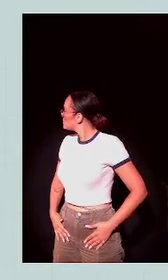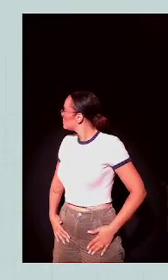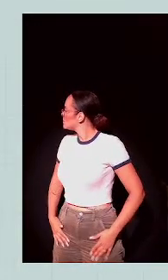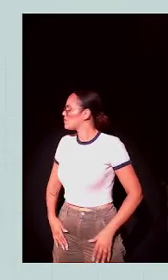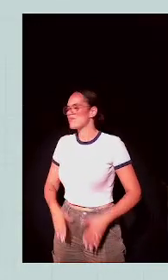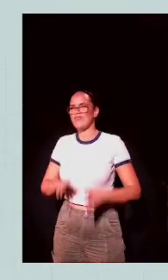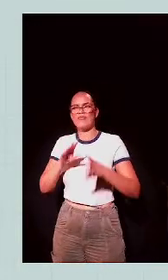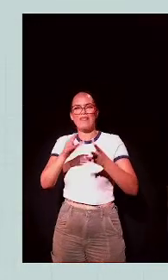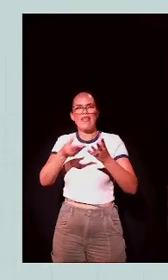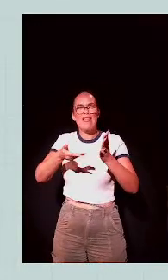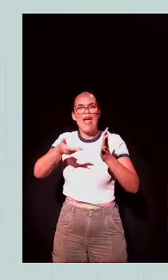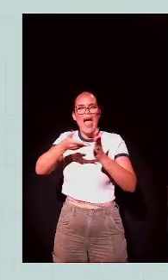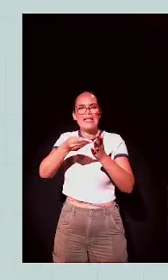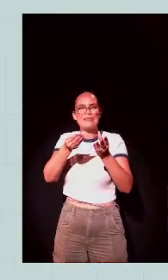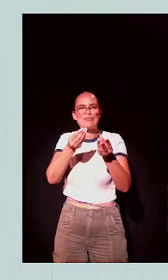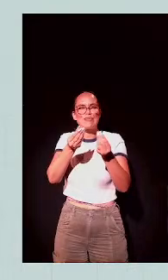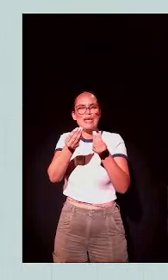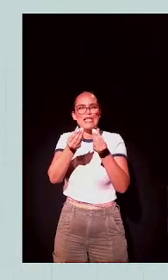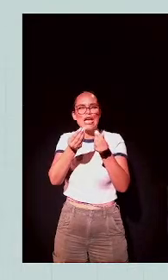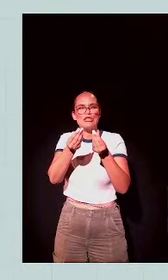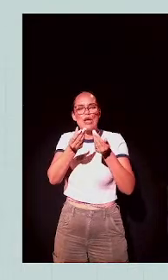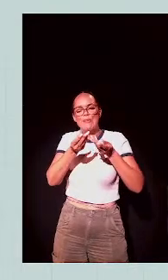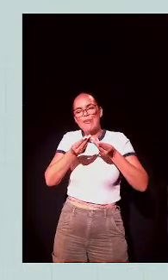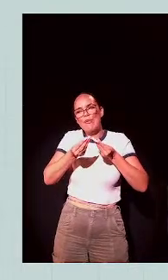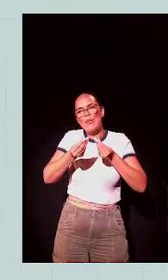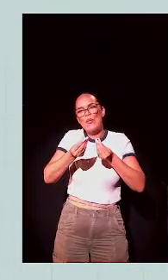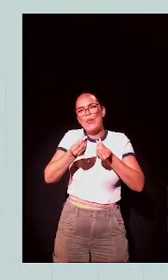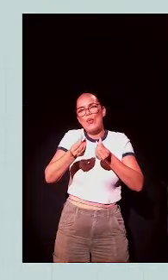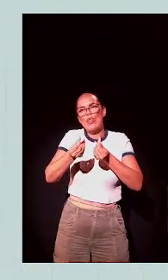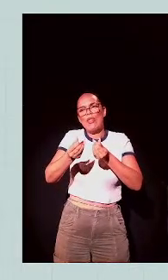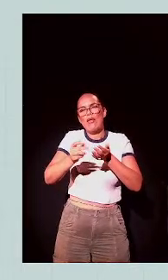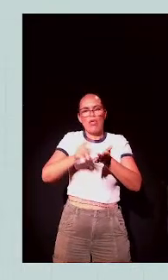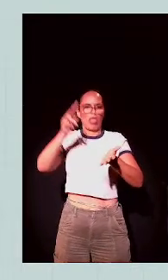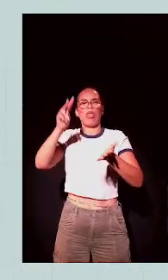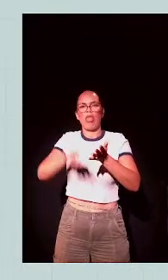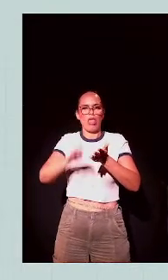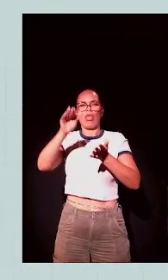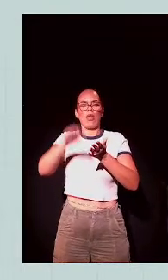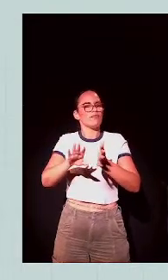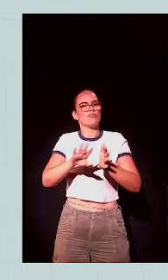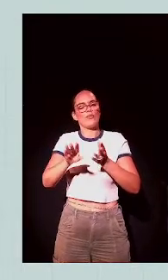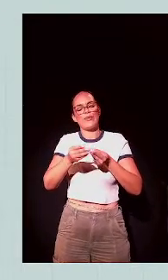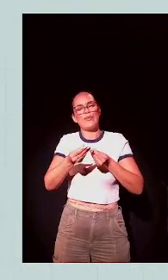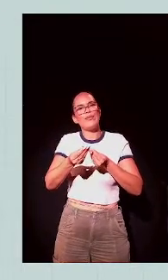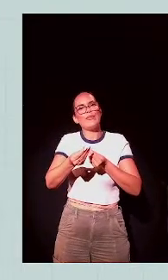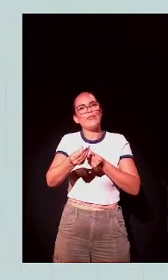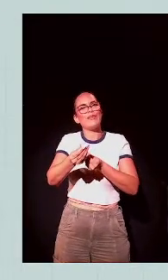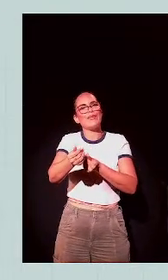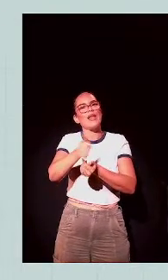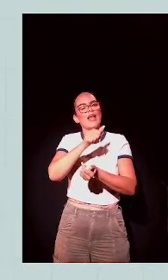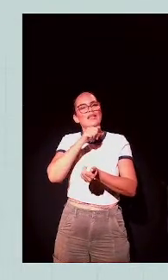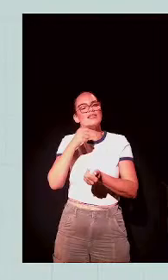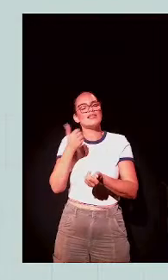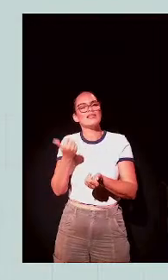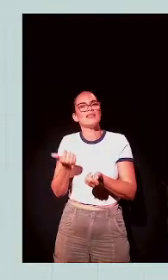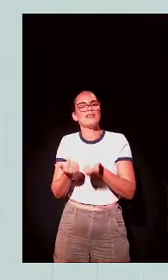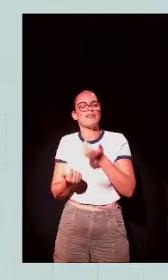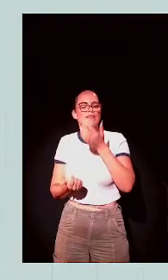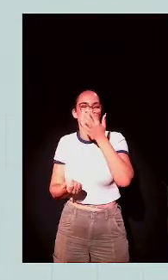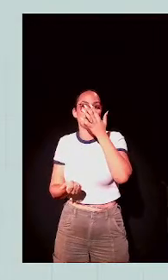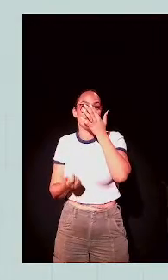Without harsh jumps, without discernible steps. And these variations can